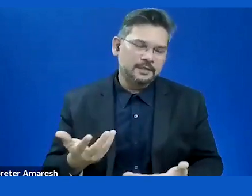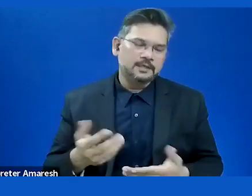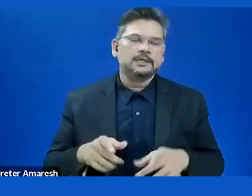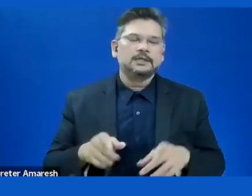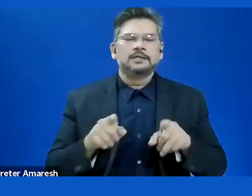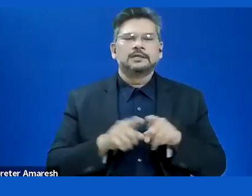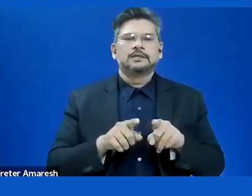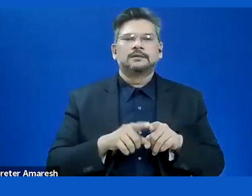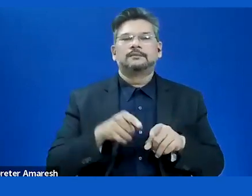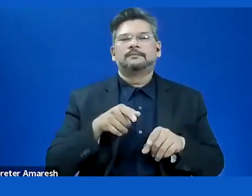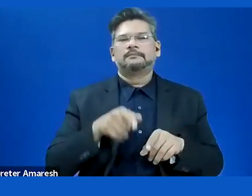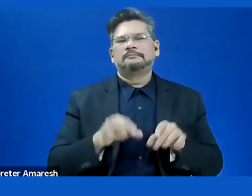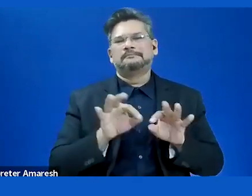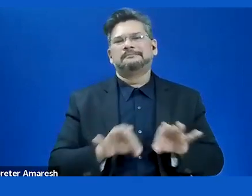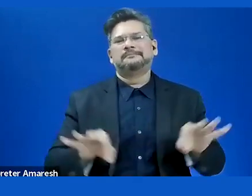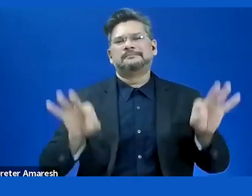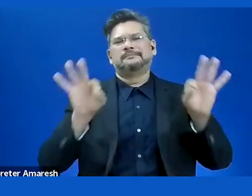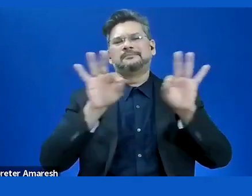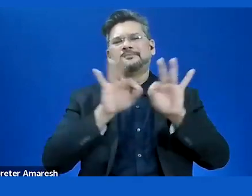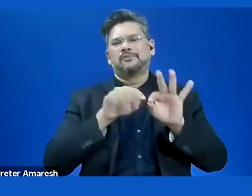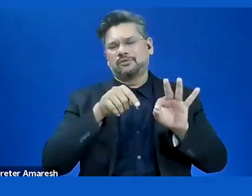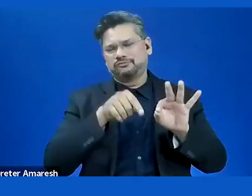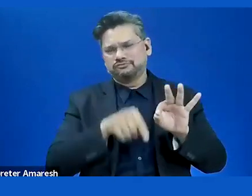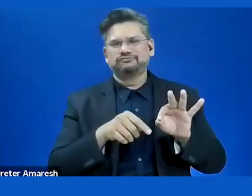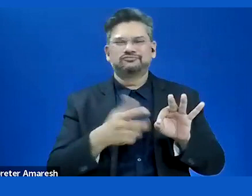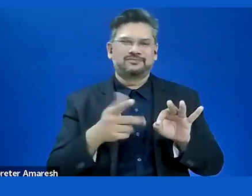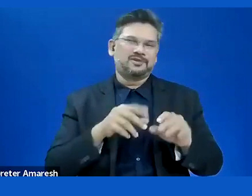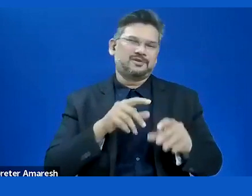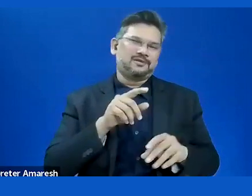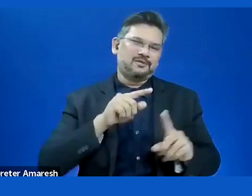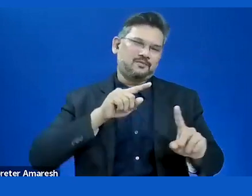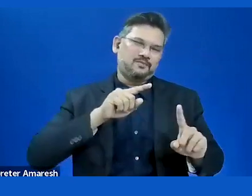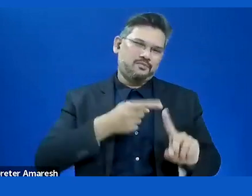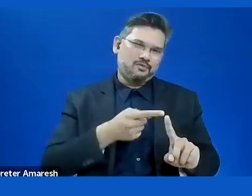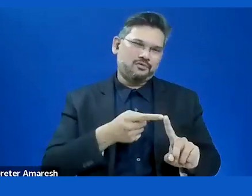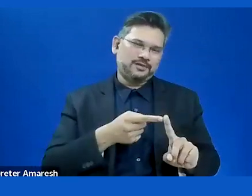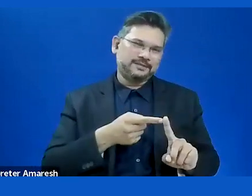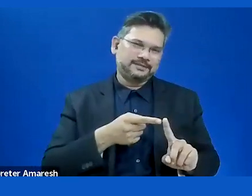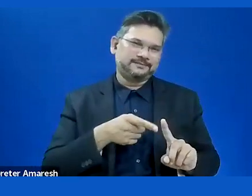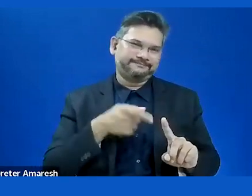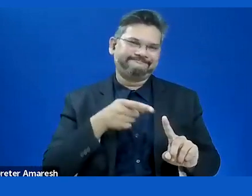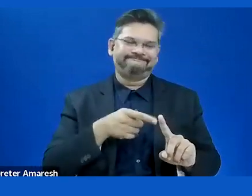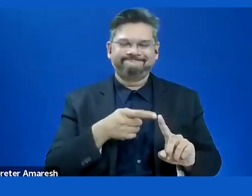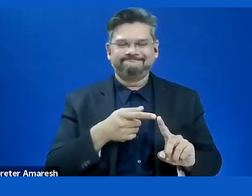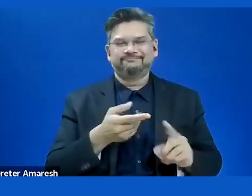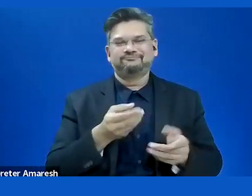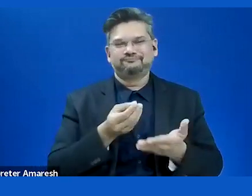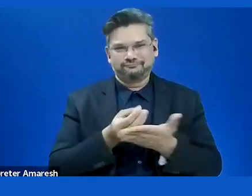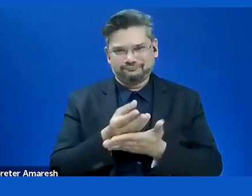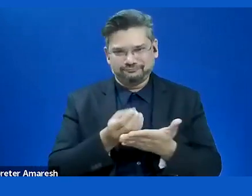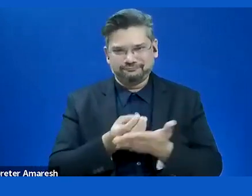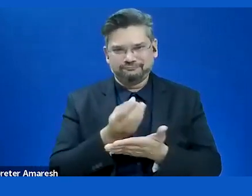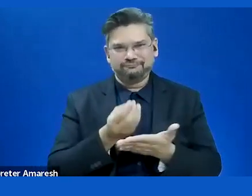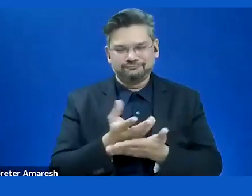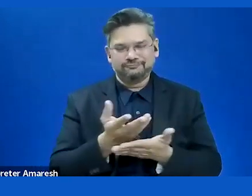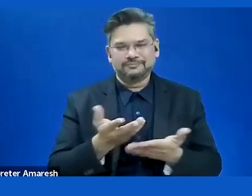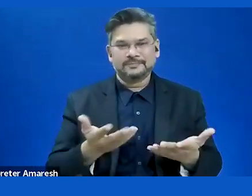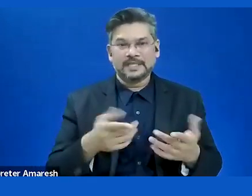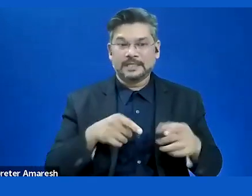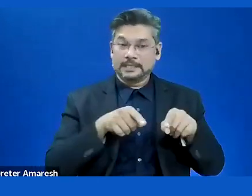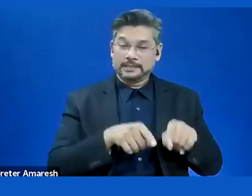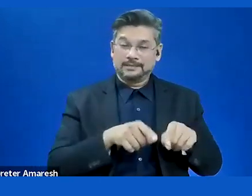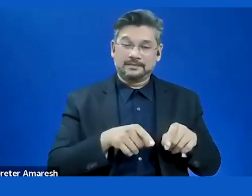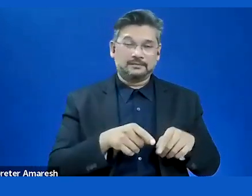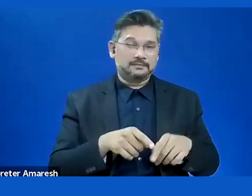that's discrimination, I guess, right? So browsers need to get their things sorted. But these are very complex